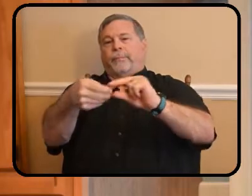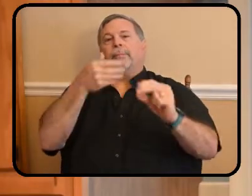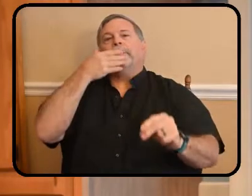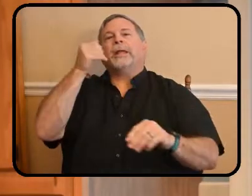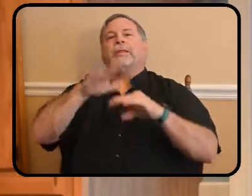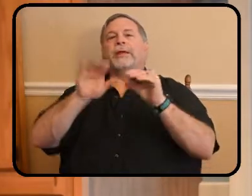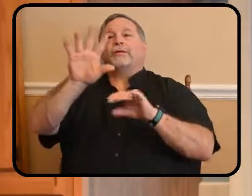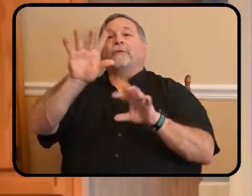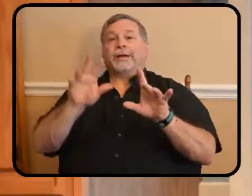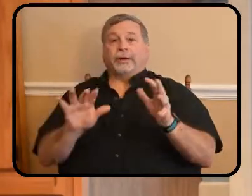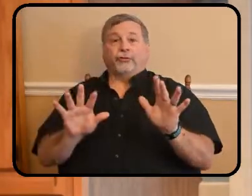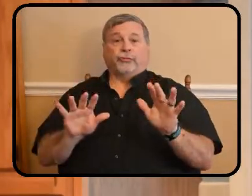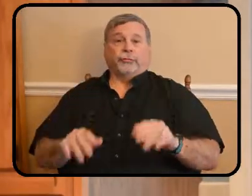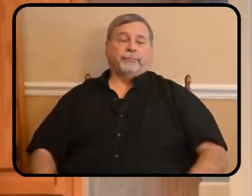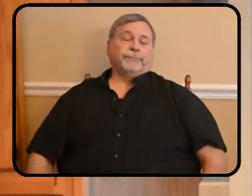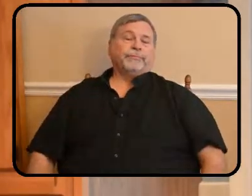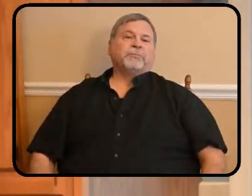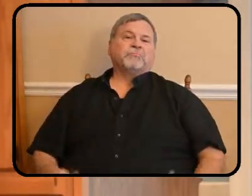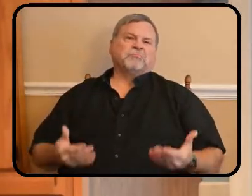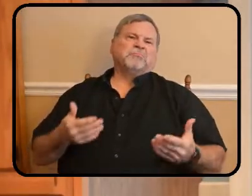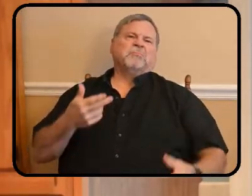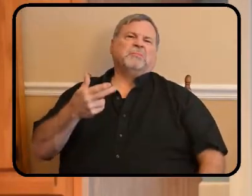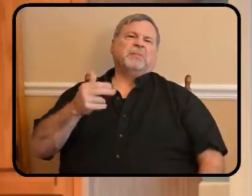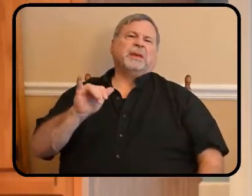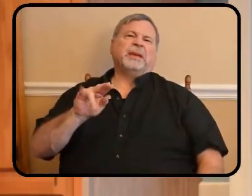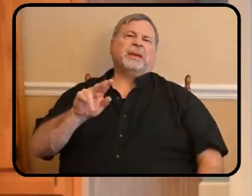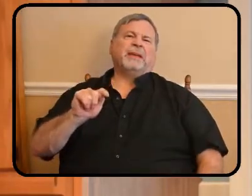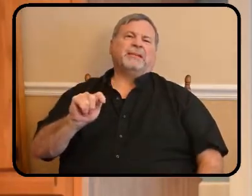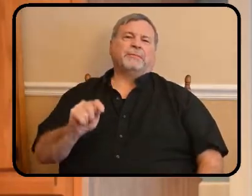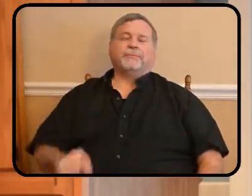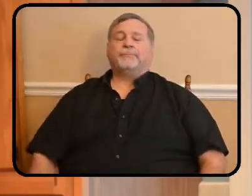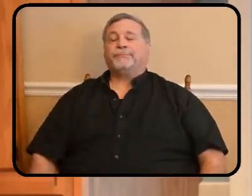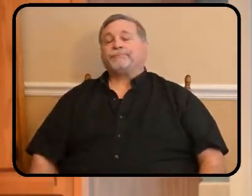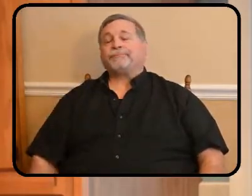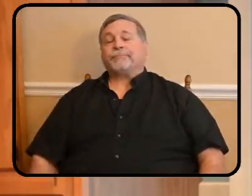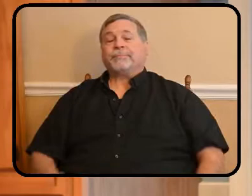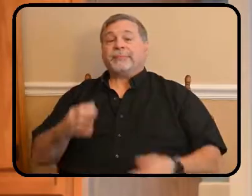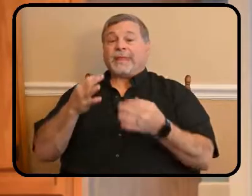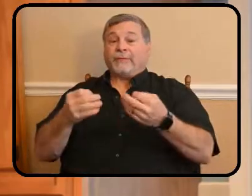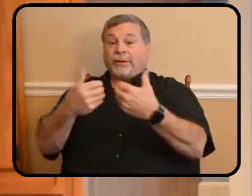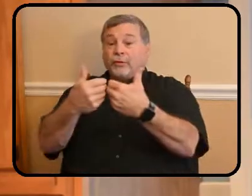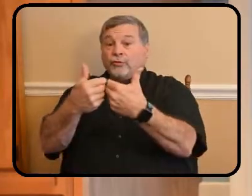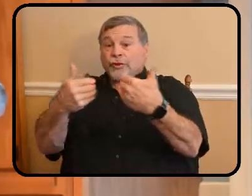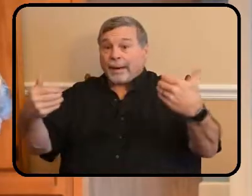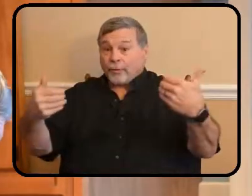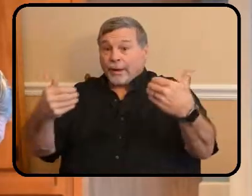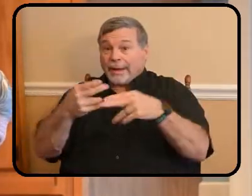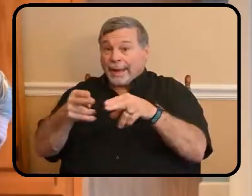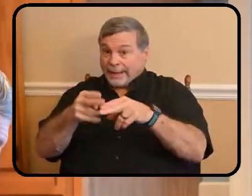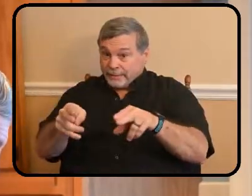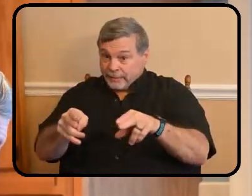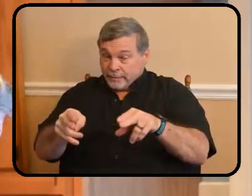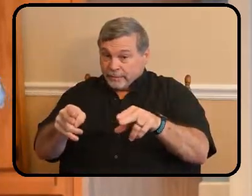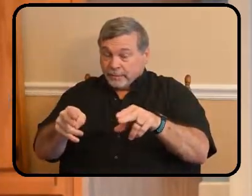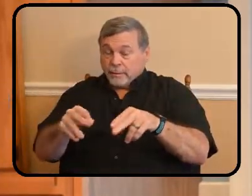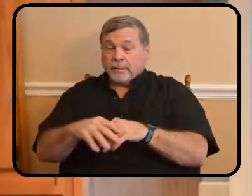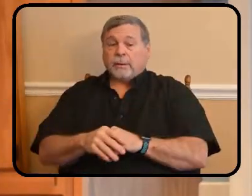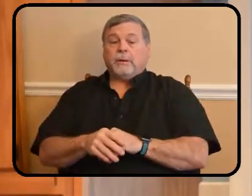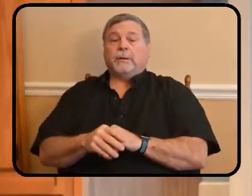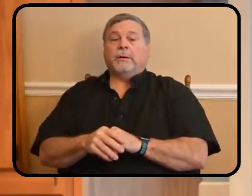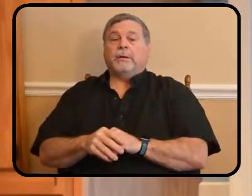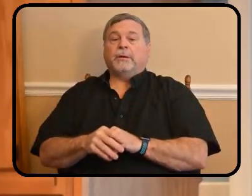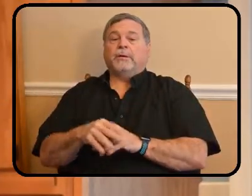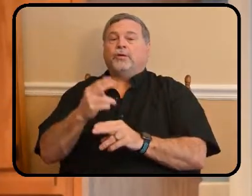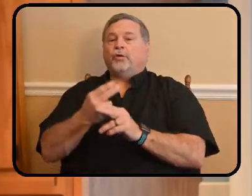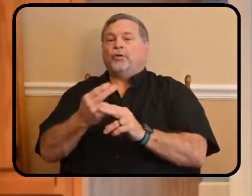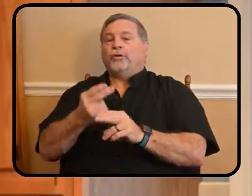do it with your fingers. Just a little hint there. Now, if you've ever had to separate eggs, since I'm doing this,